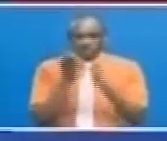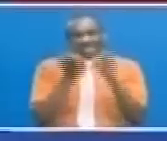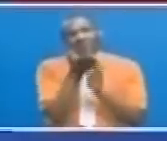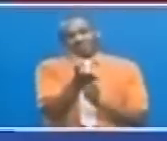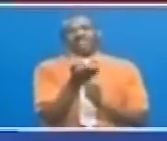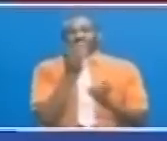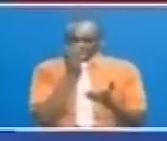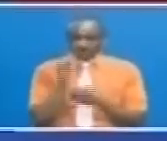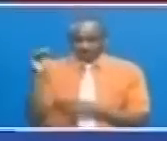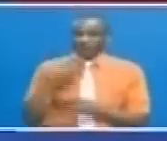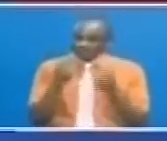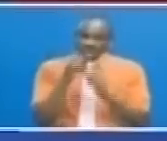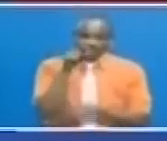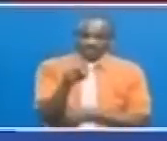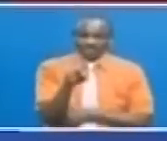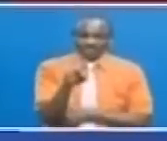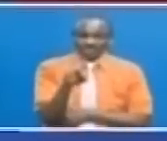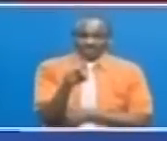we're having a chat this morning about it.